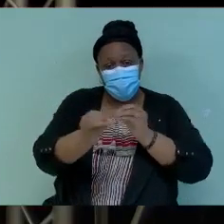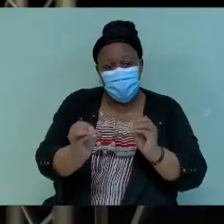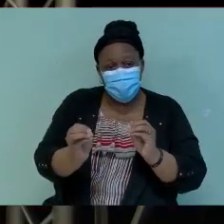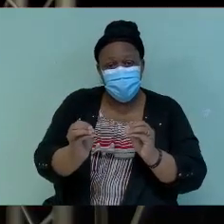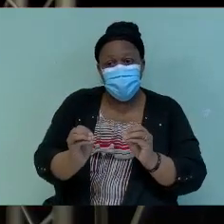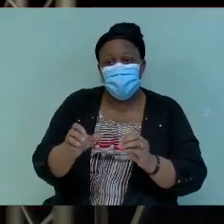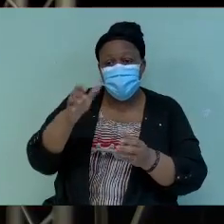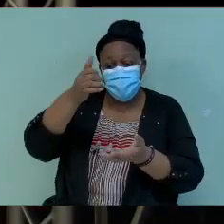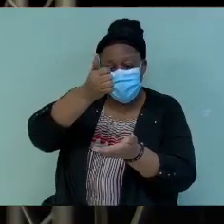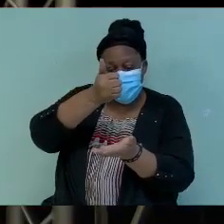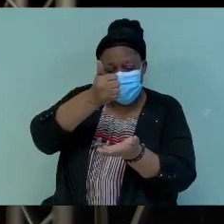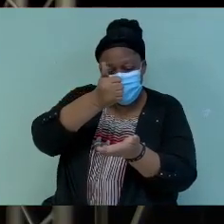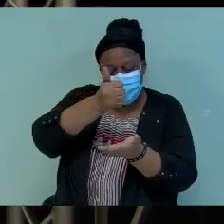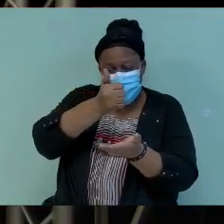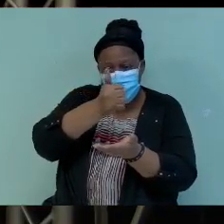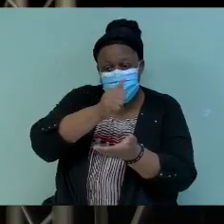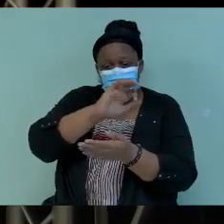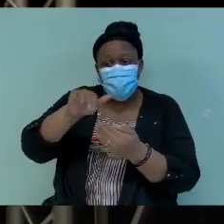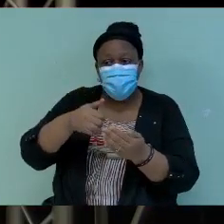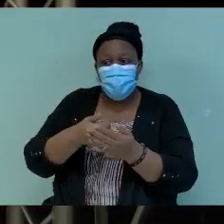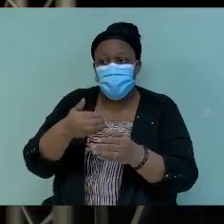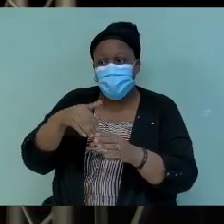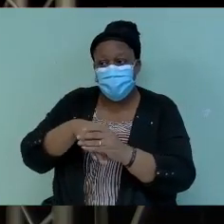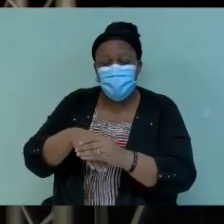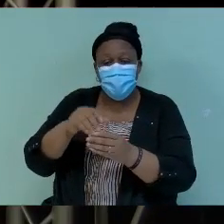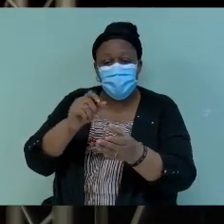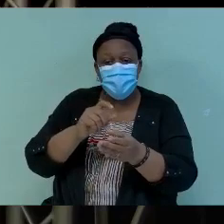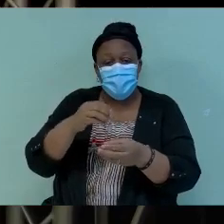station along with the necessary